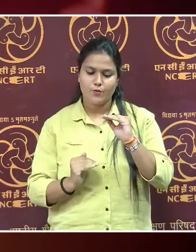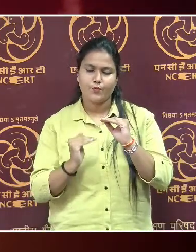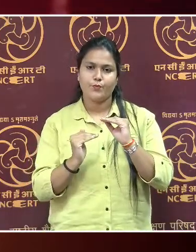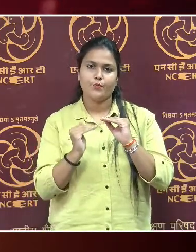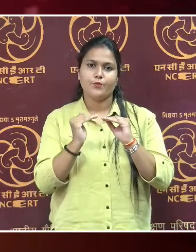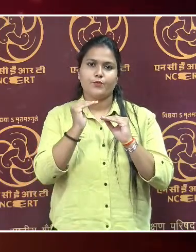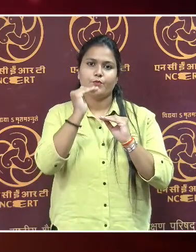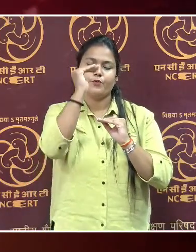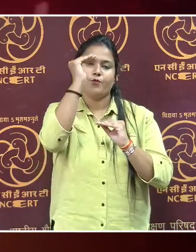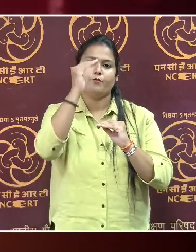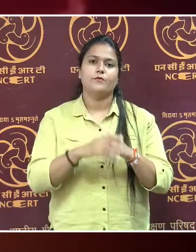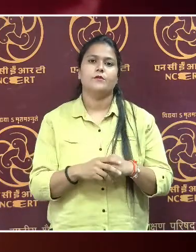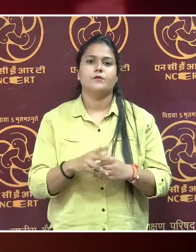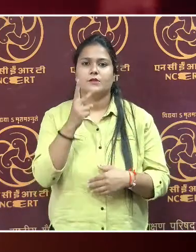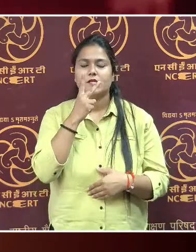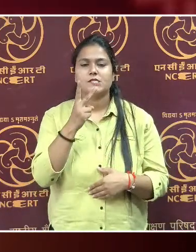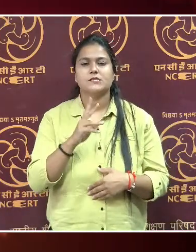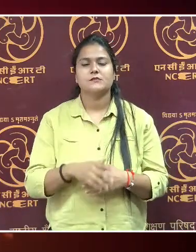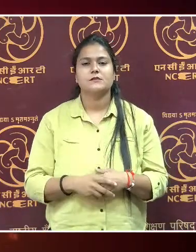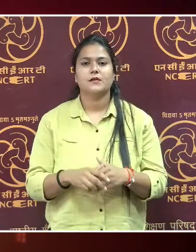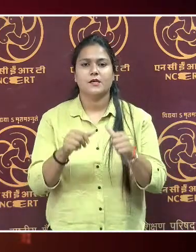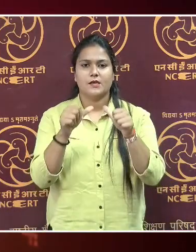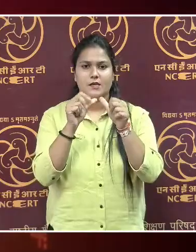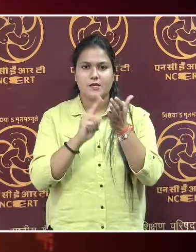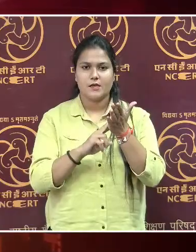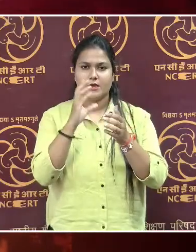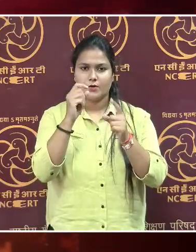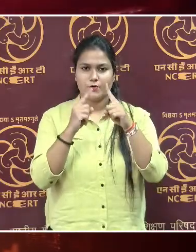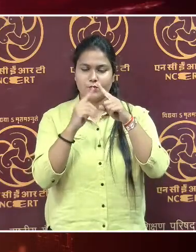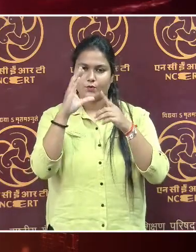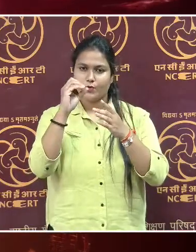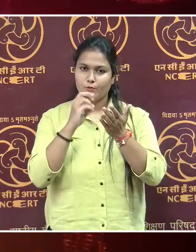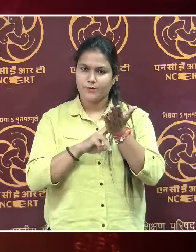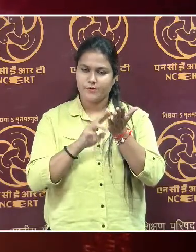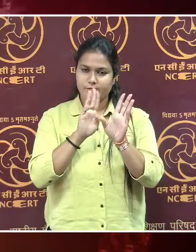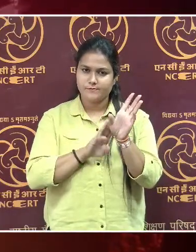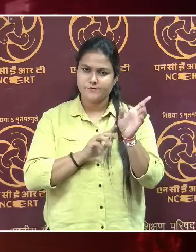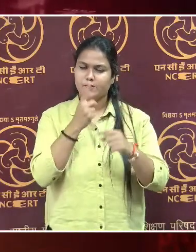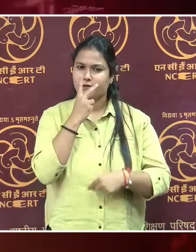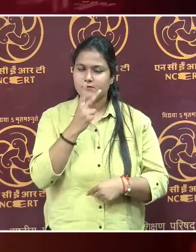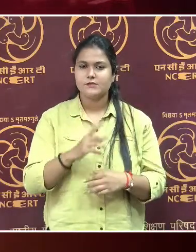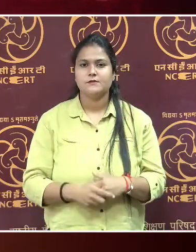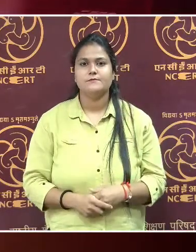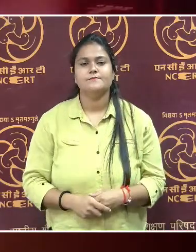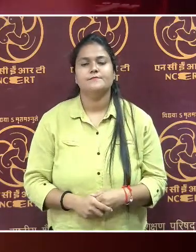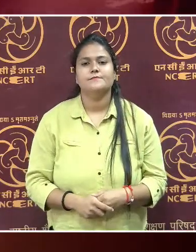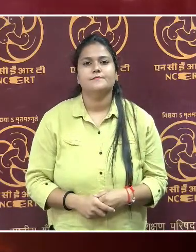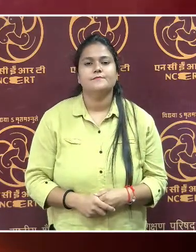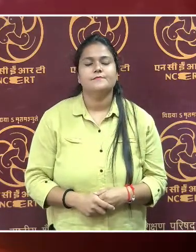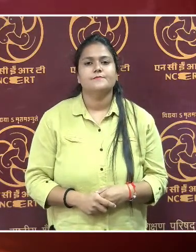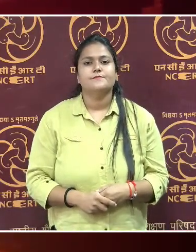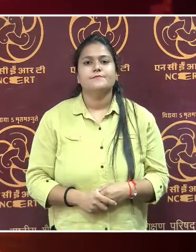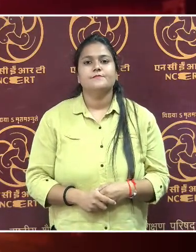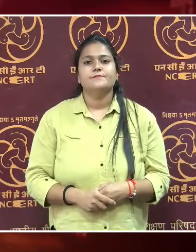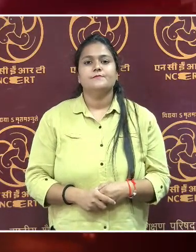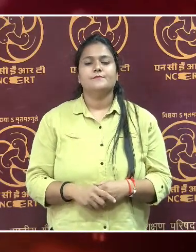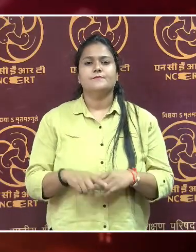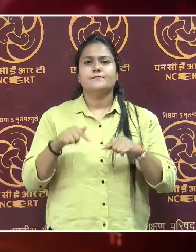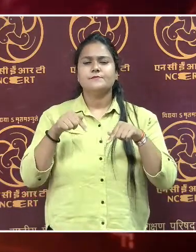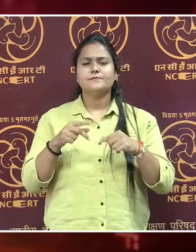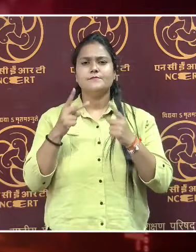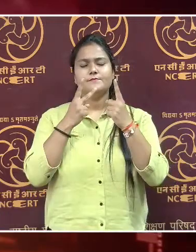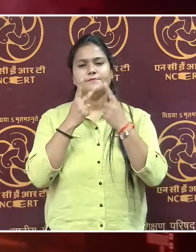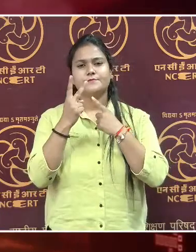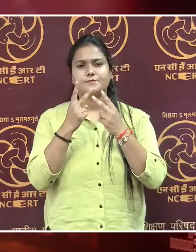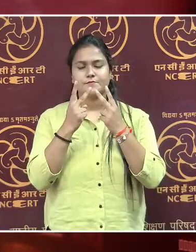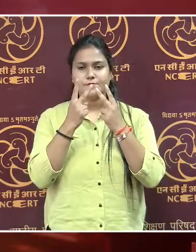saw the anatomy, right? In one of the part, they told like we can hear different frequencies of the signal differently. So to measure the different part